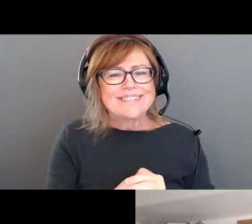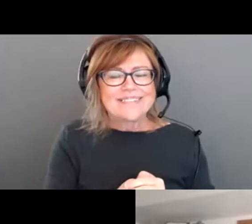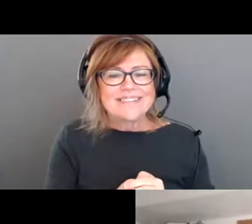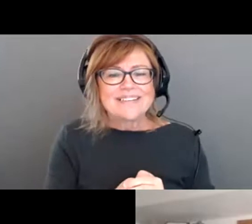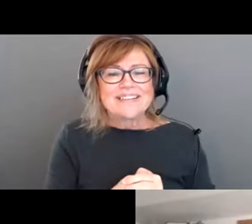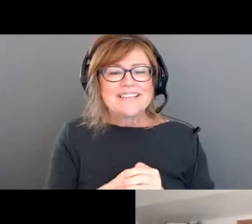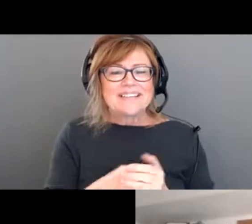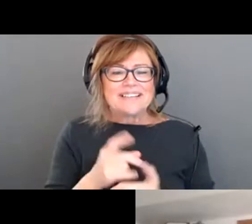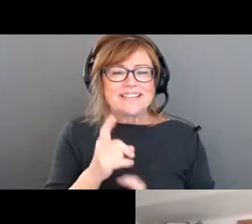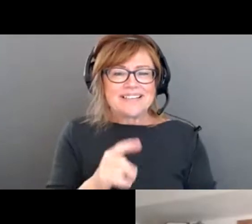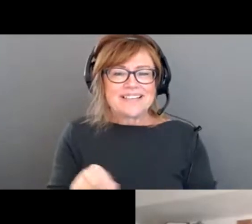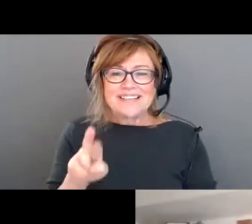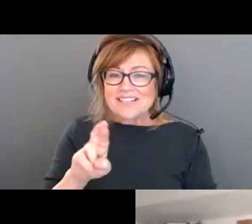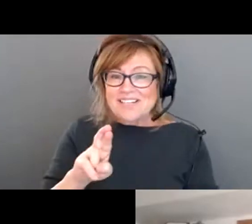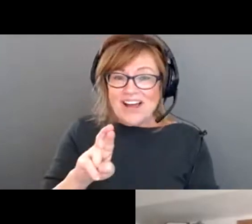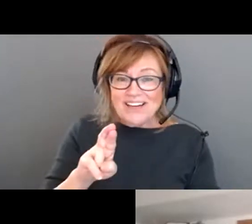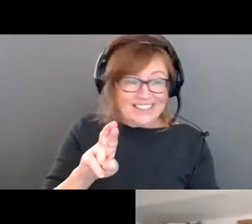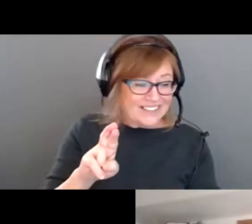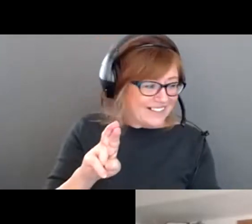Dr. Tazkarji, you want to start?